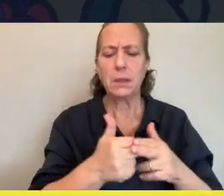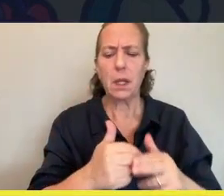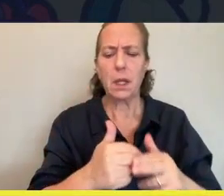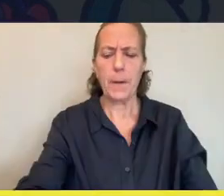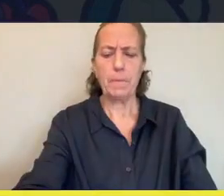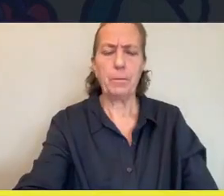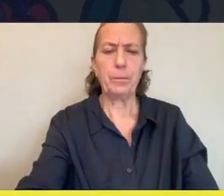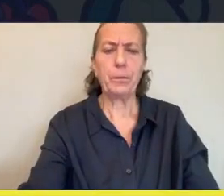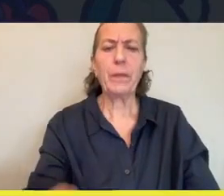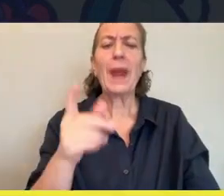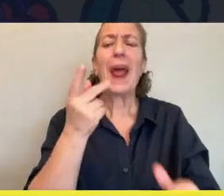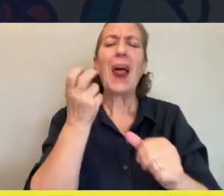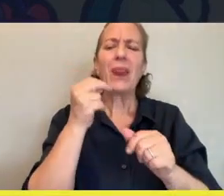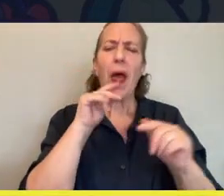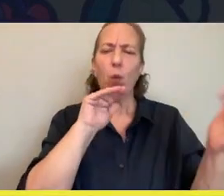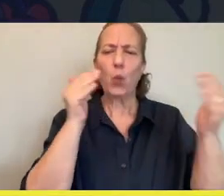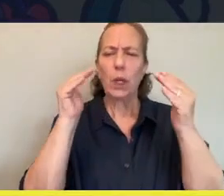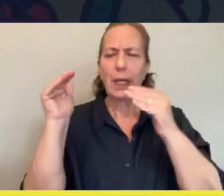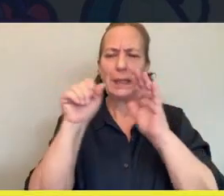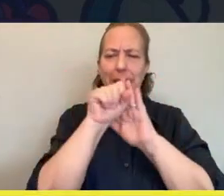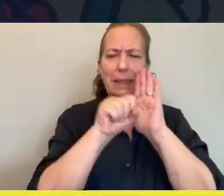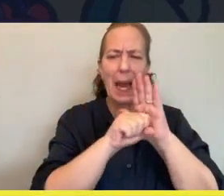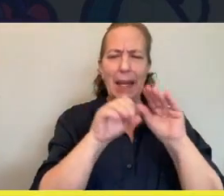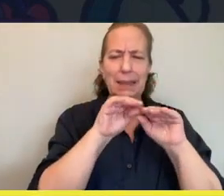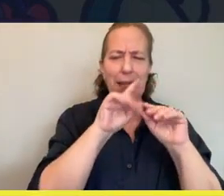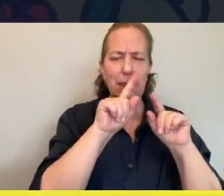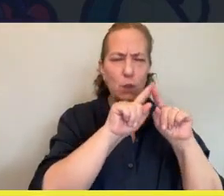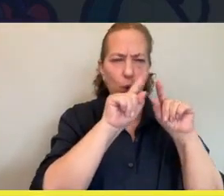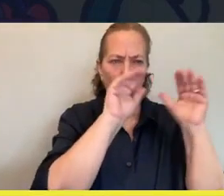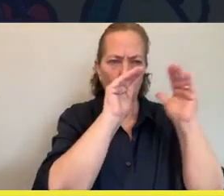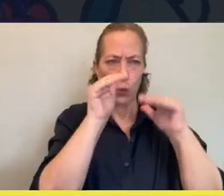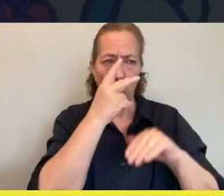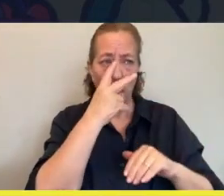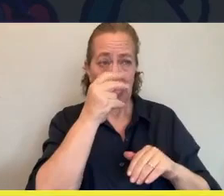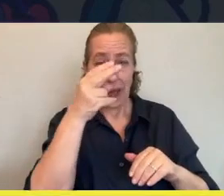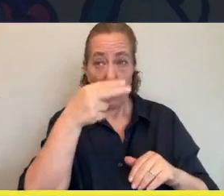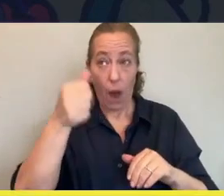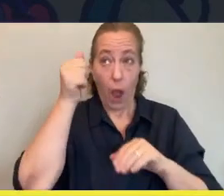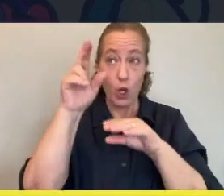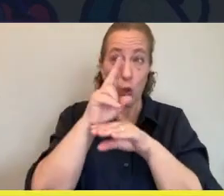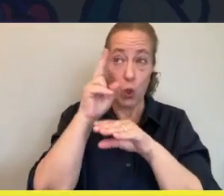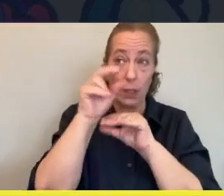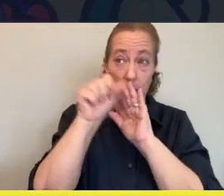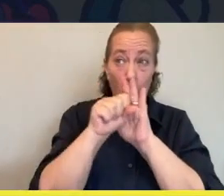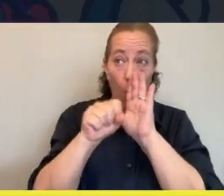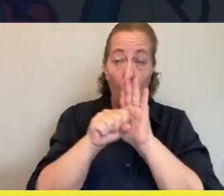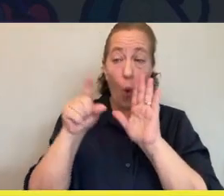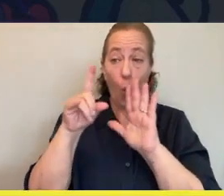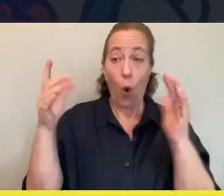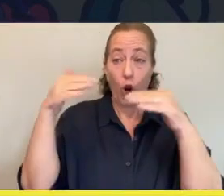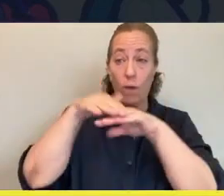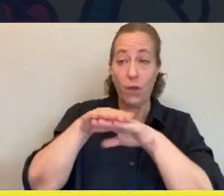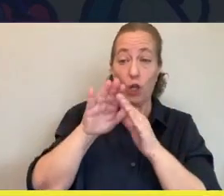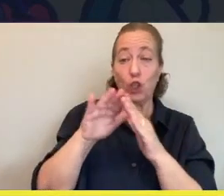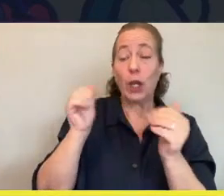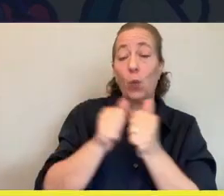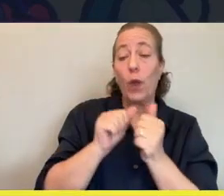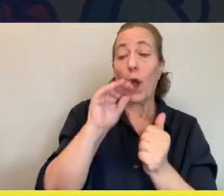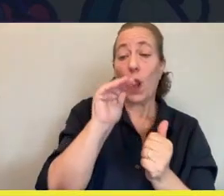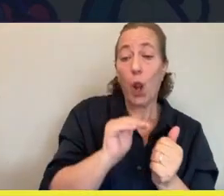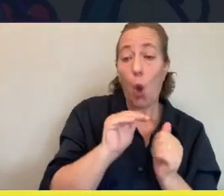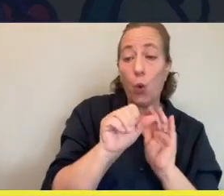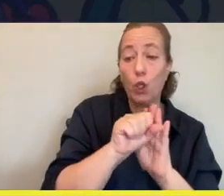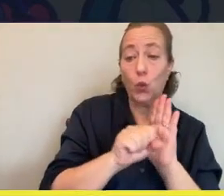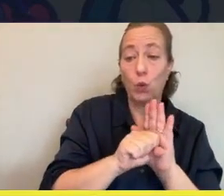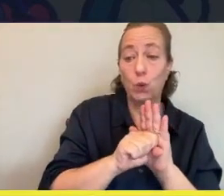into quartiles to look to see if higher utilizing states were converging with lower utilizing states over time. We found that they